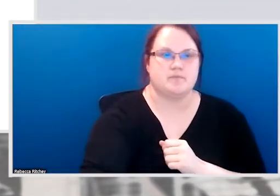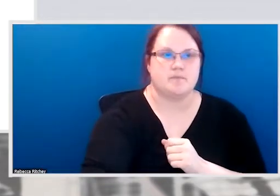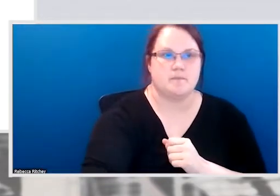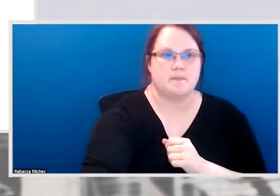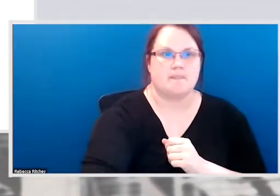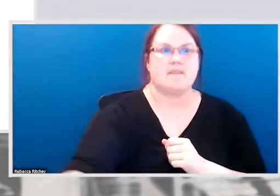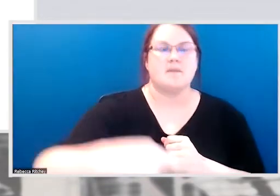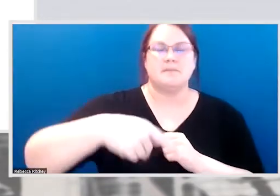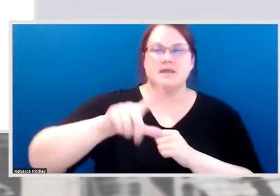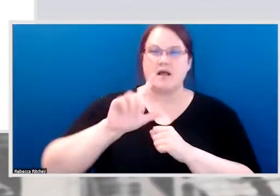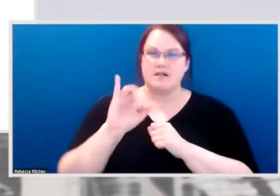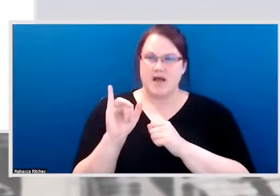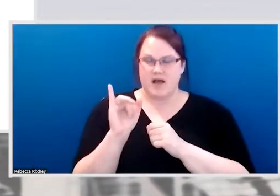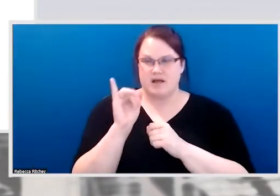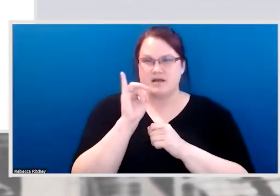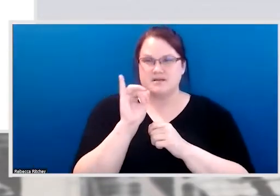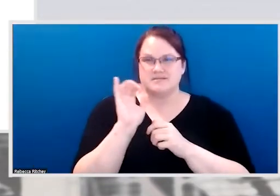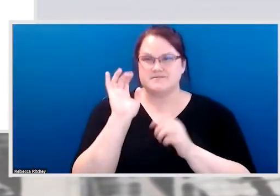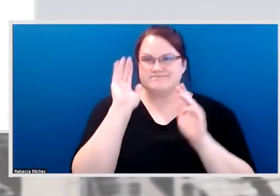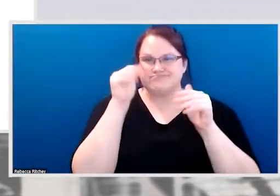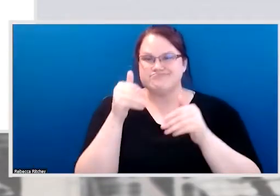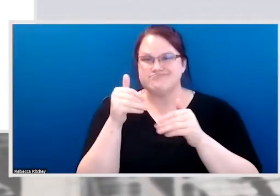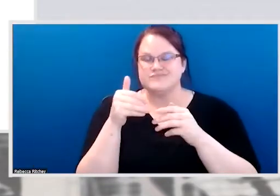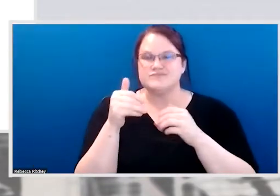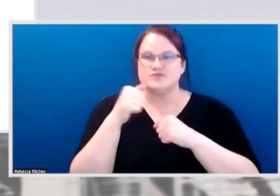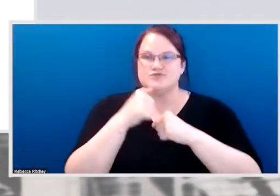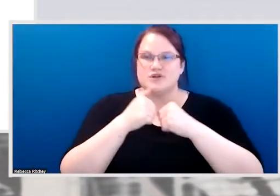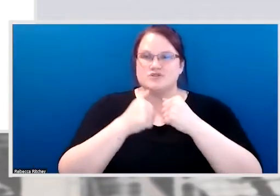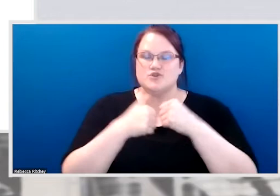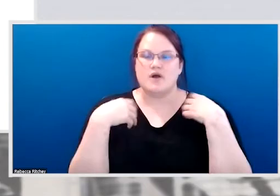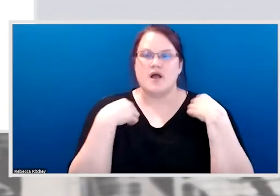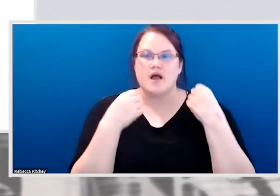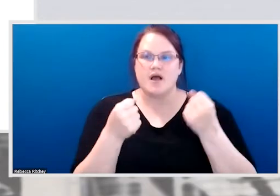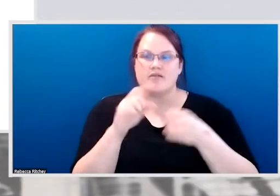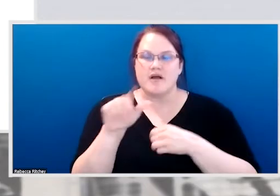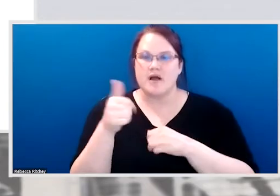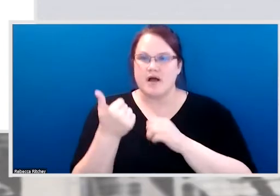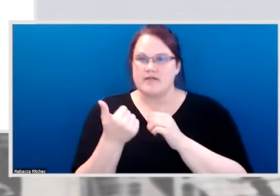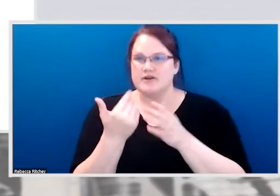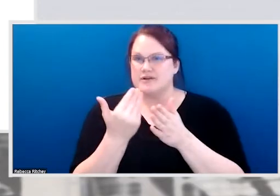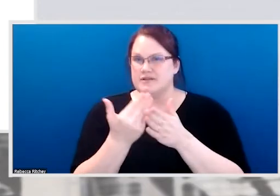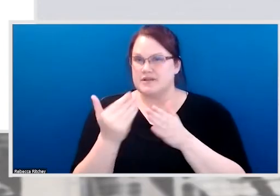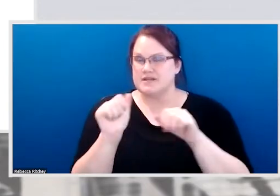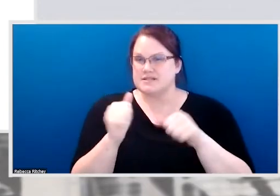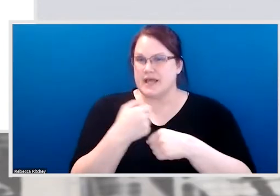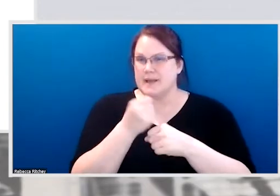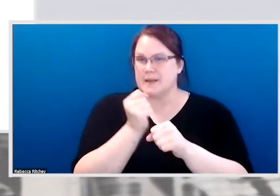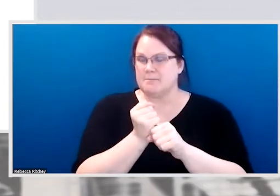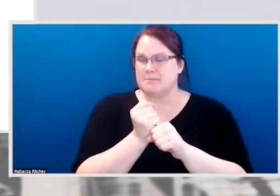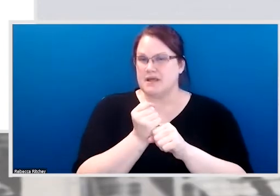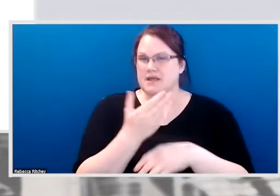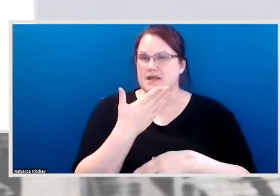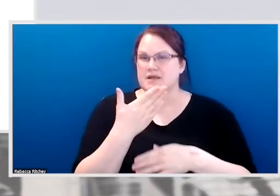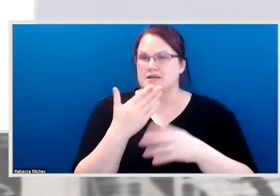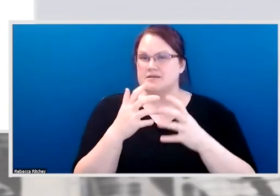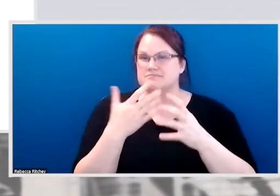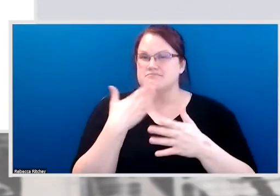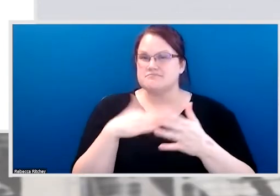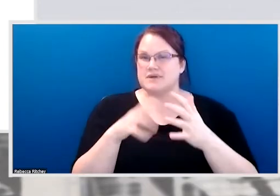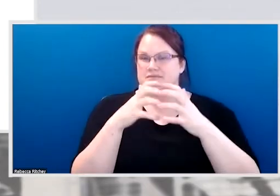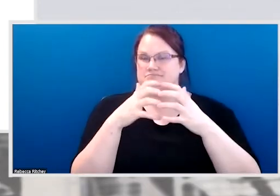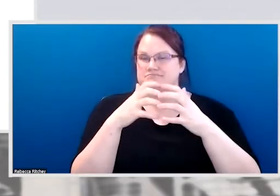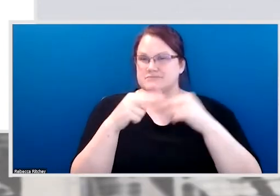PLI's focus is on the structural health of the building, we recognize that there are other factors that can make condemned buildings a nuisance to its